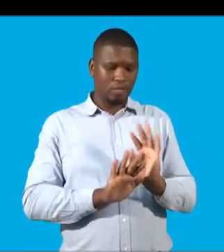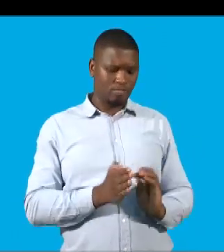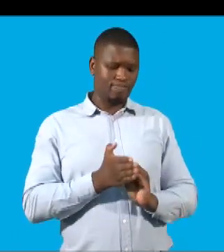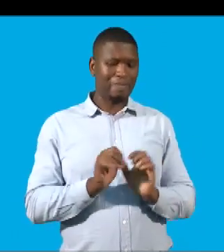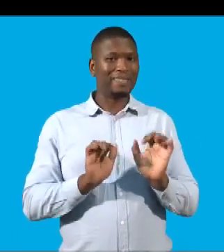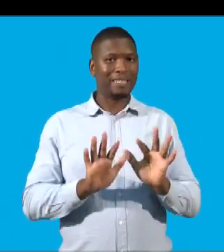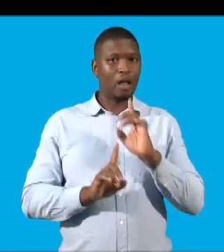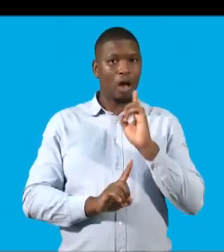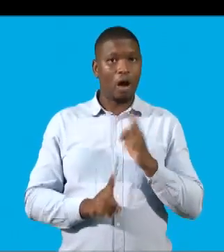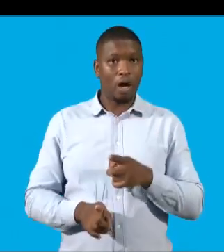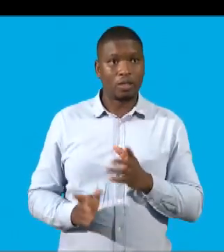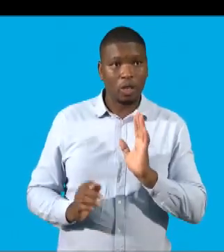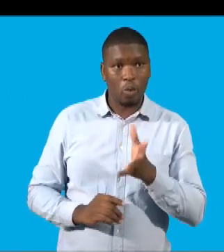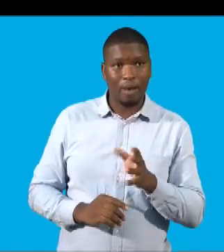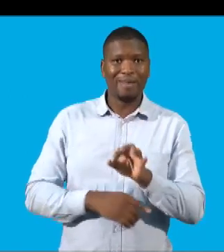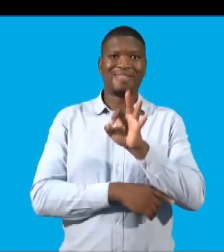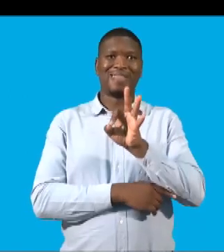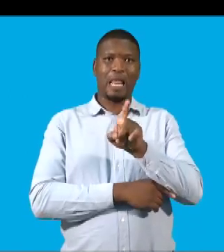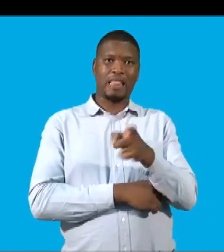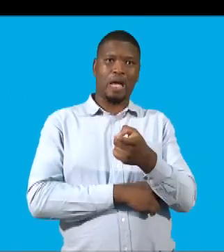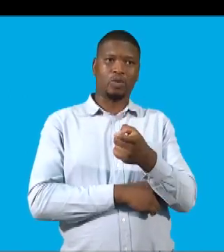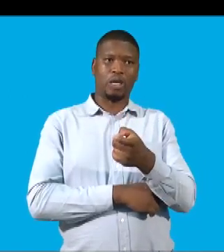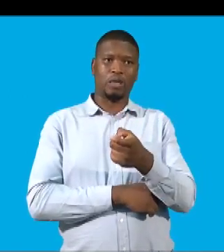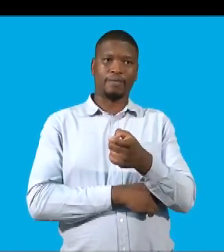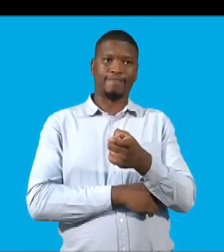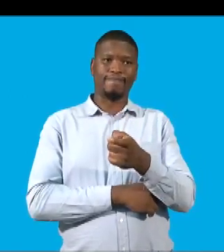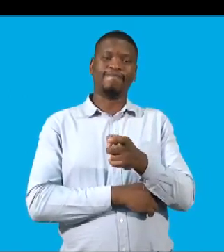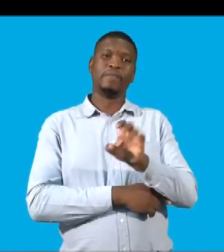into your calculator, that is going to be